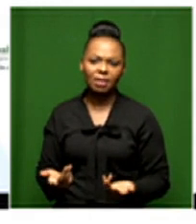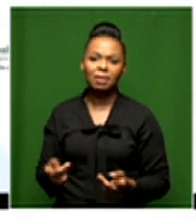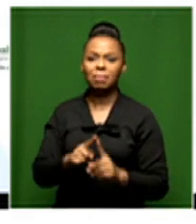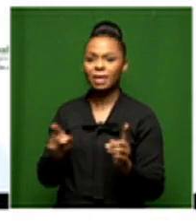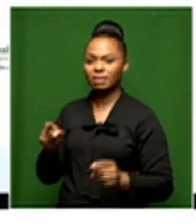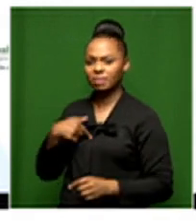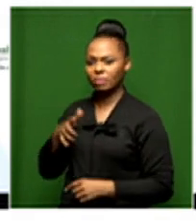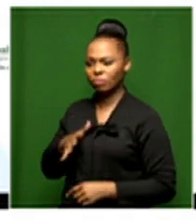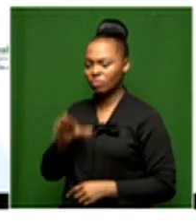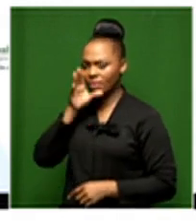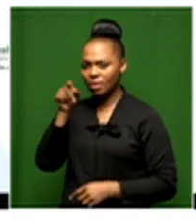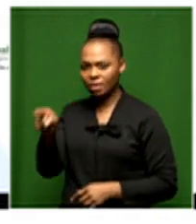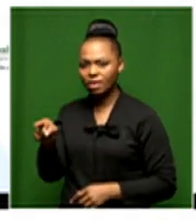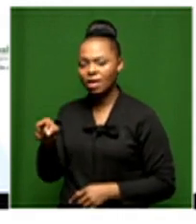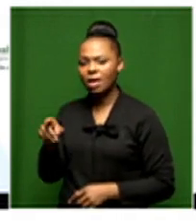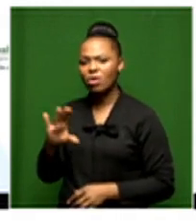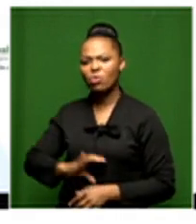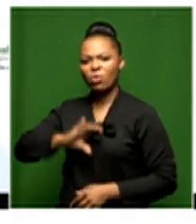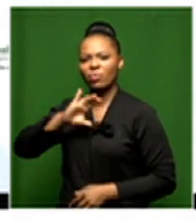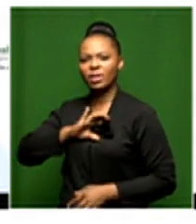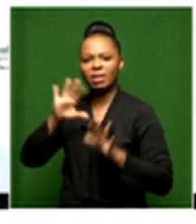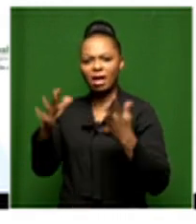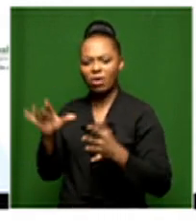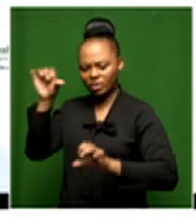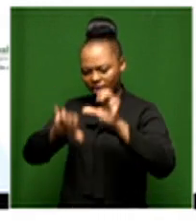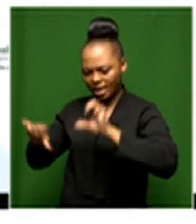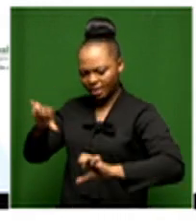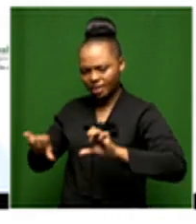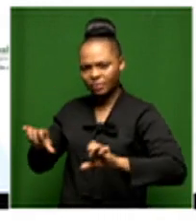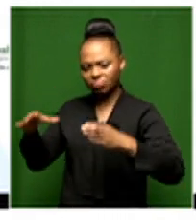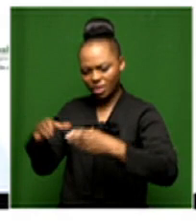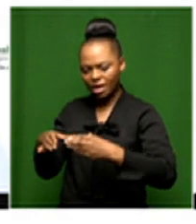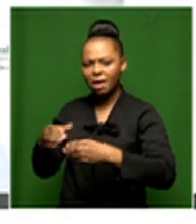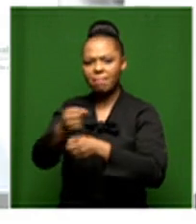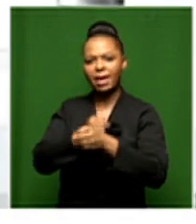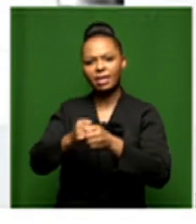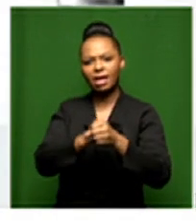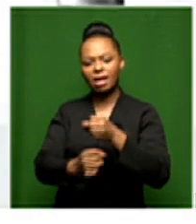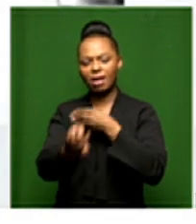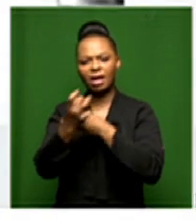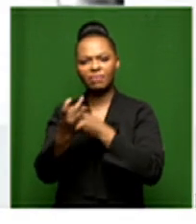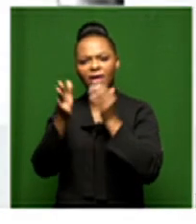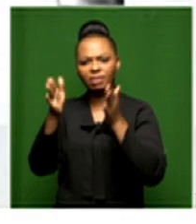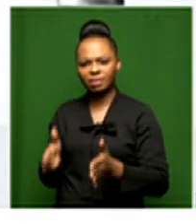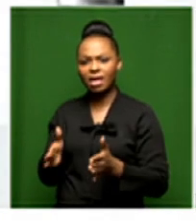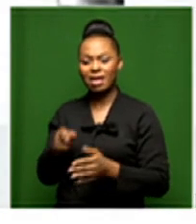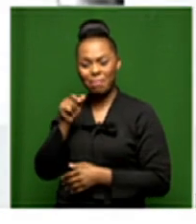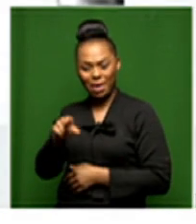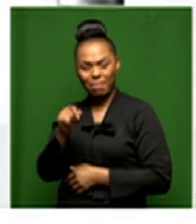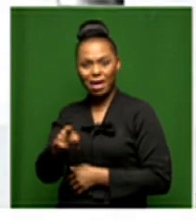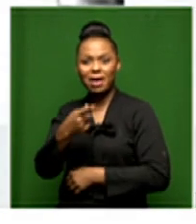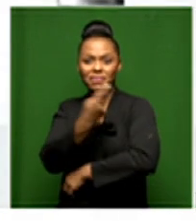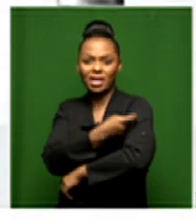are our medical and scientific advisors that this particular vaccine will actually